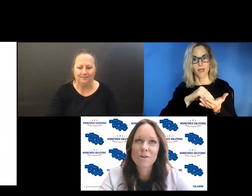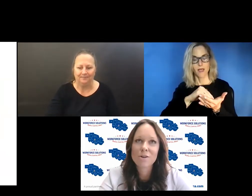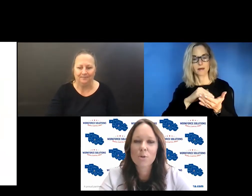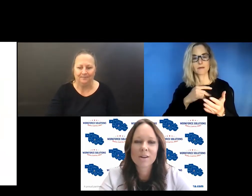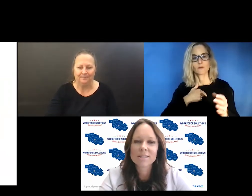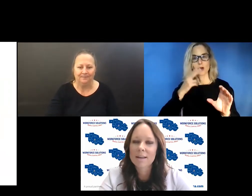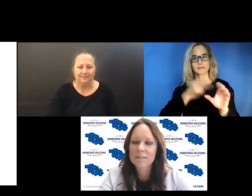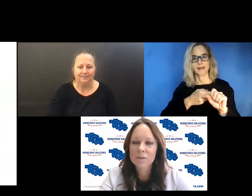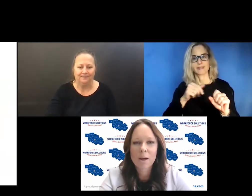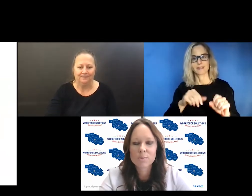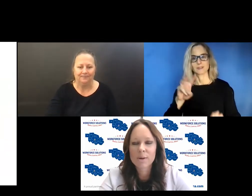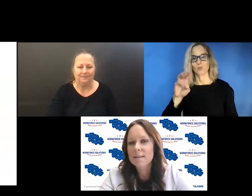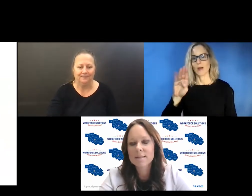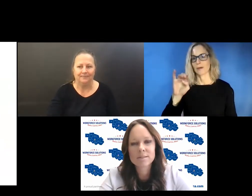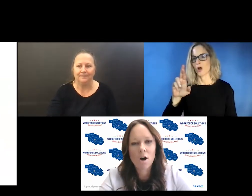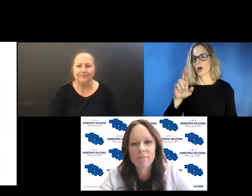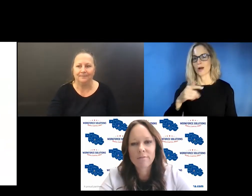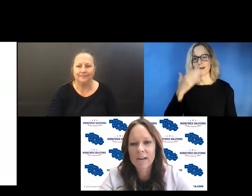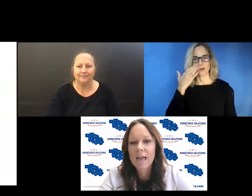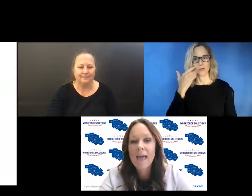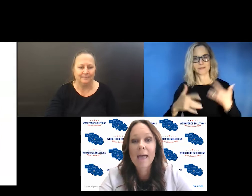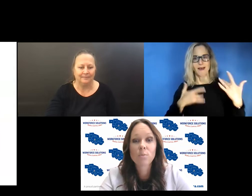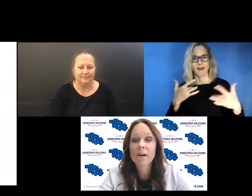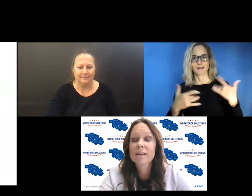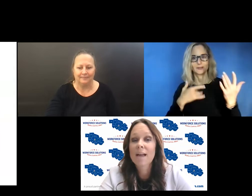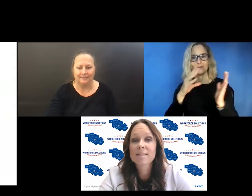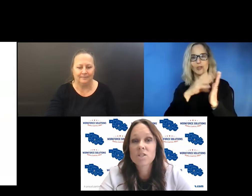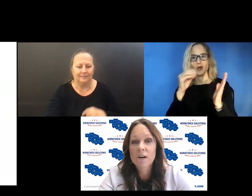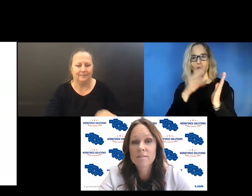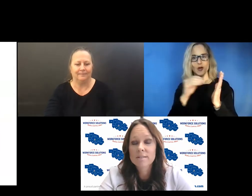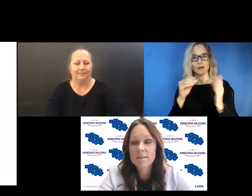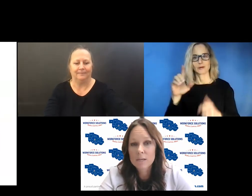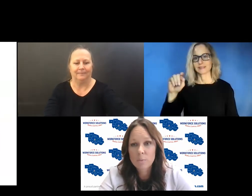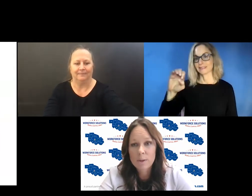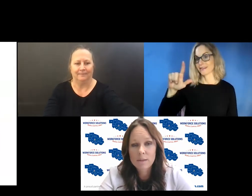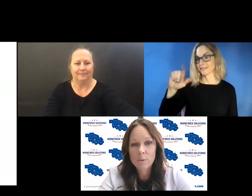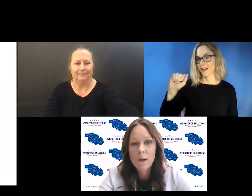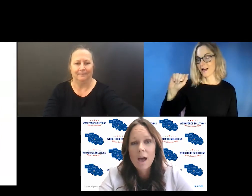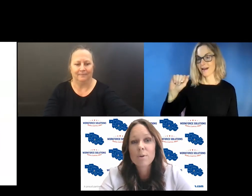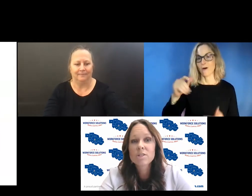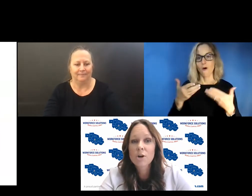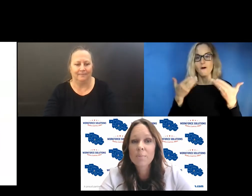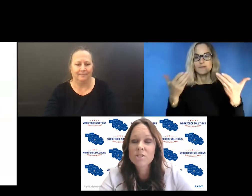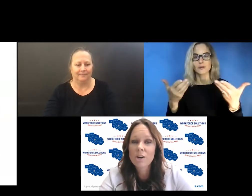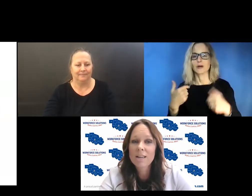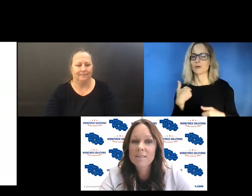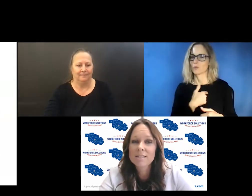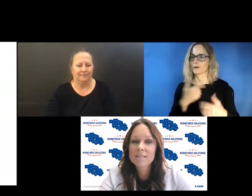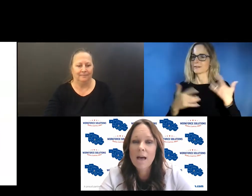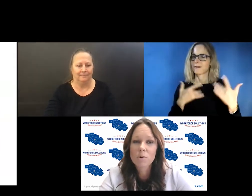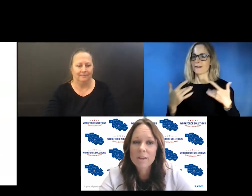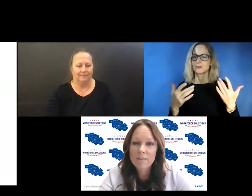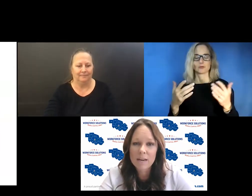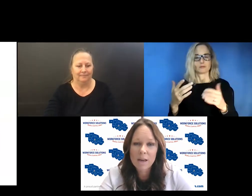I know that you're excited to learn about what Tesla is offering, and we're excited to share this information with you. I want to start by sharing